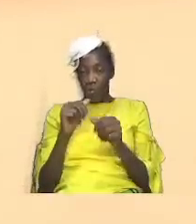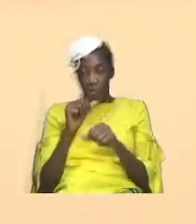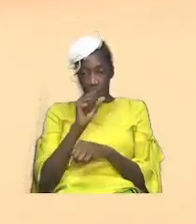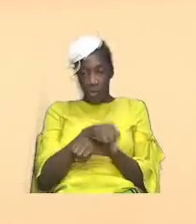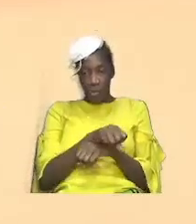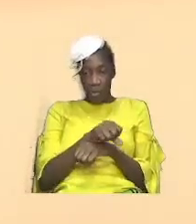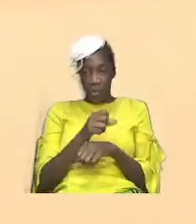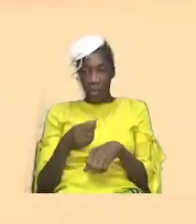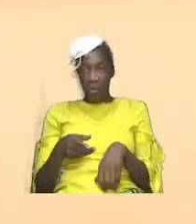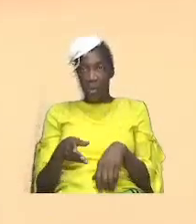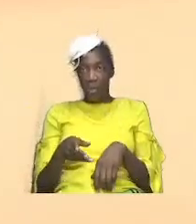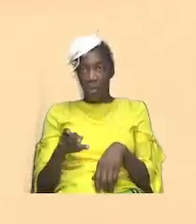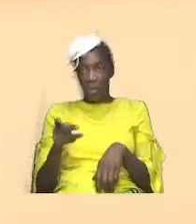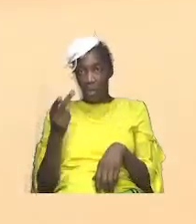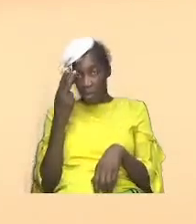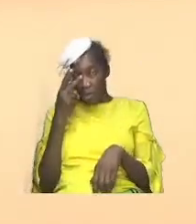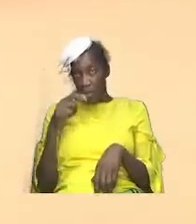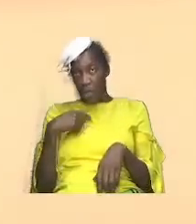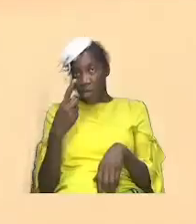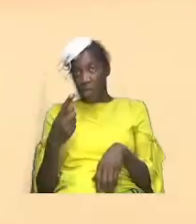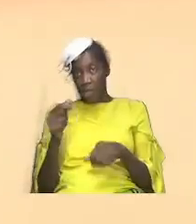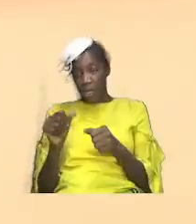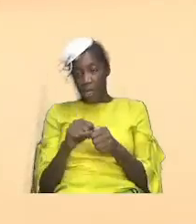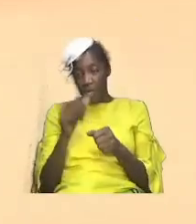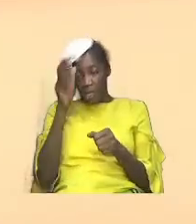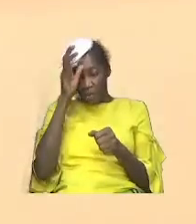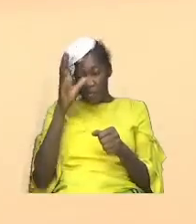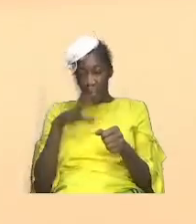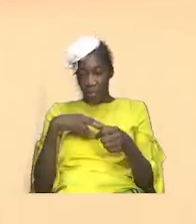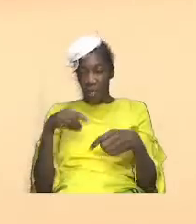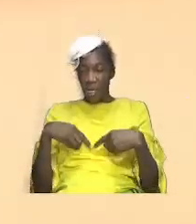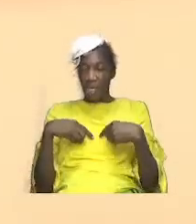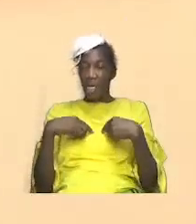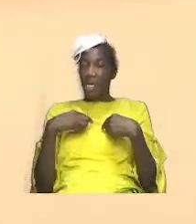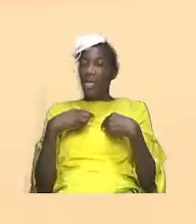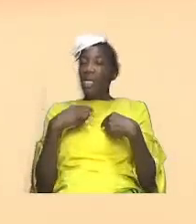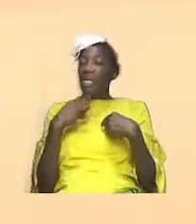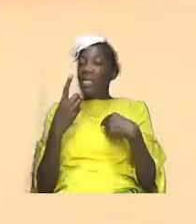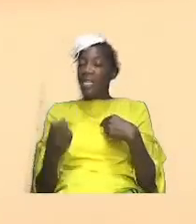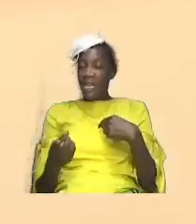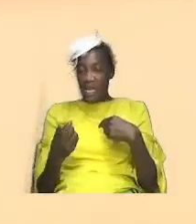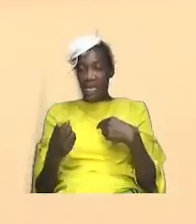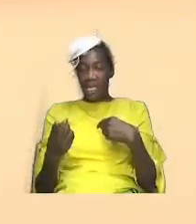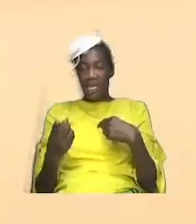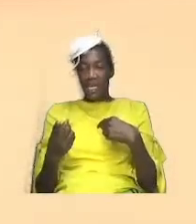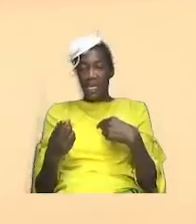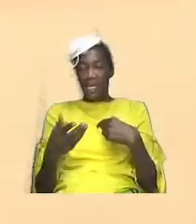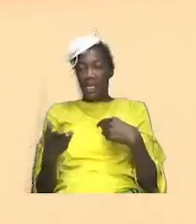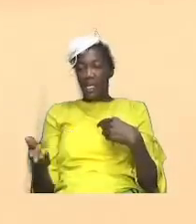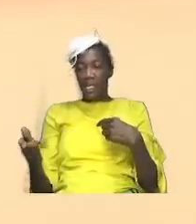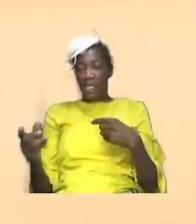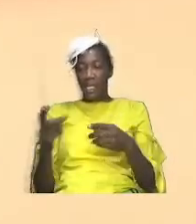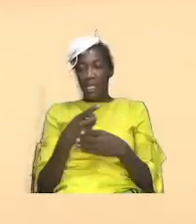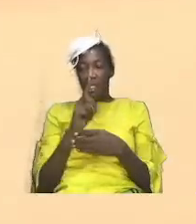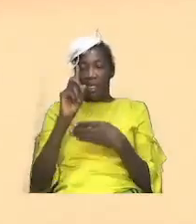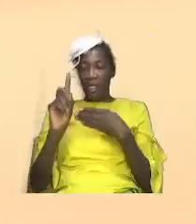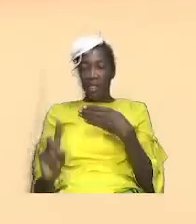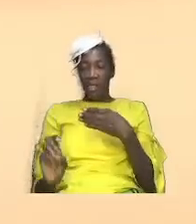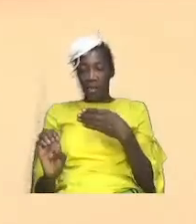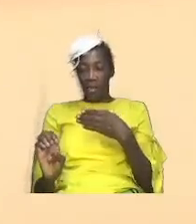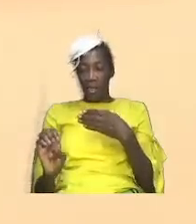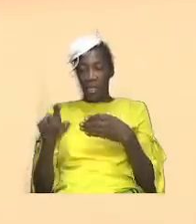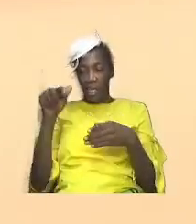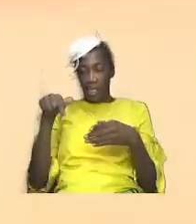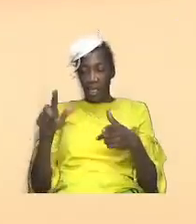now saying that every man will have to give an account of himself for the things done in this life. It's the